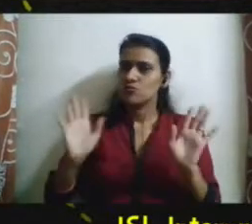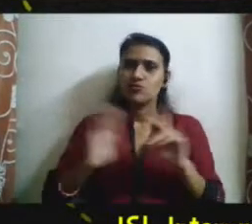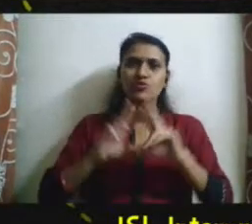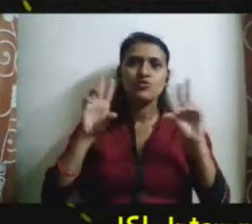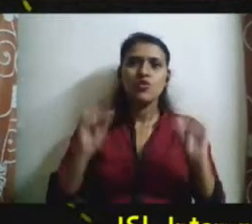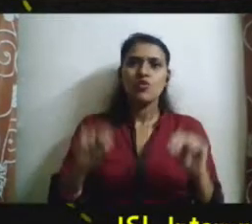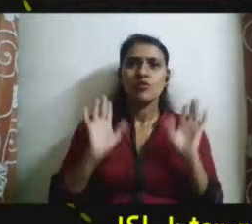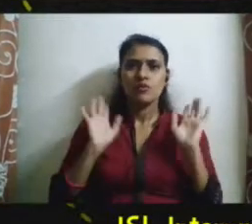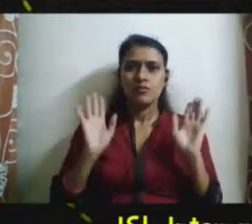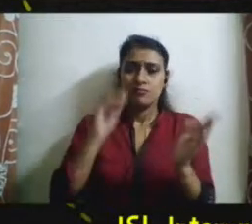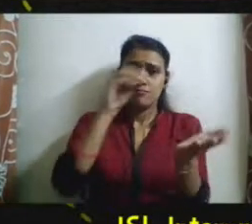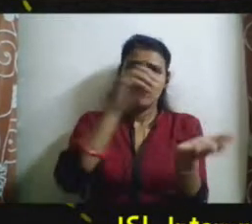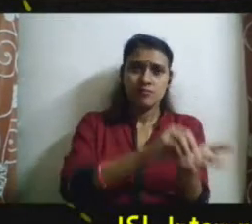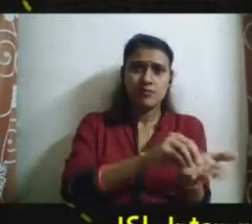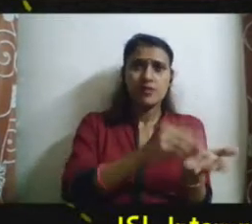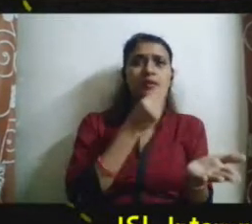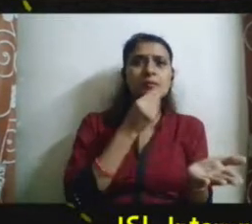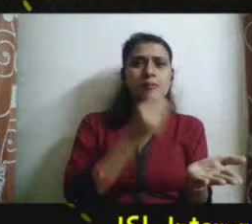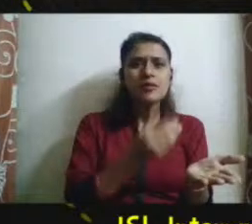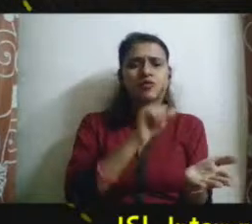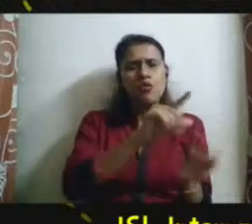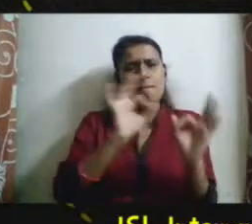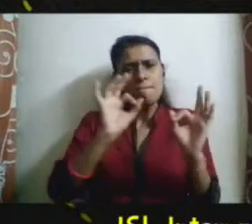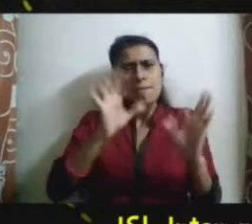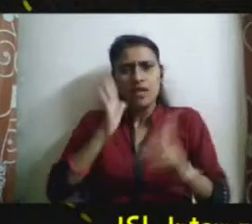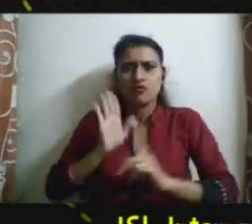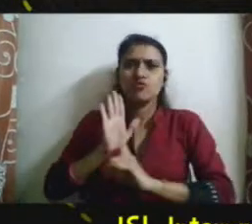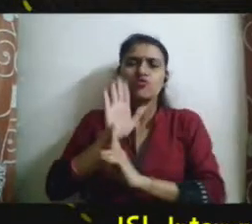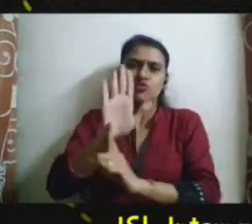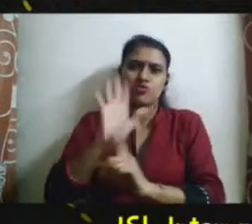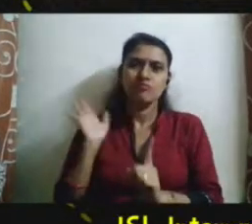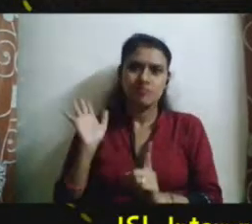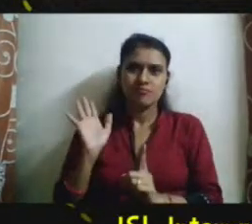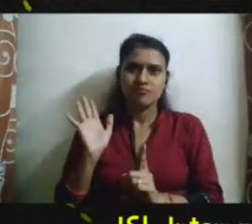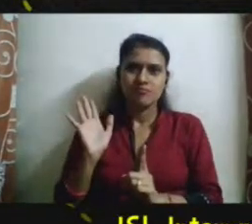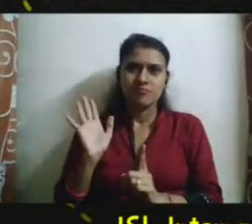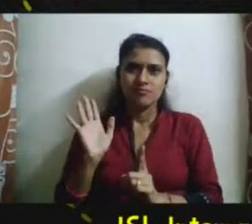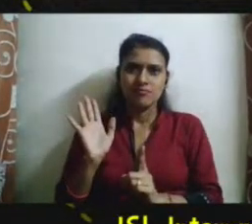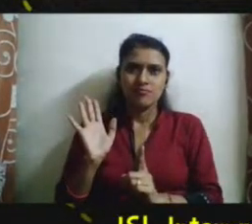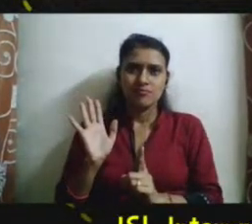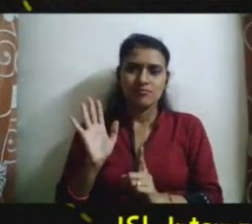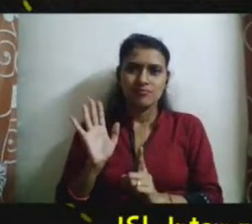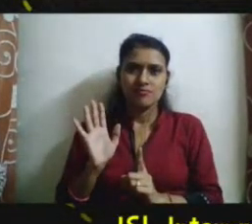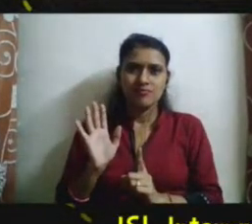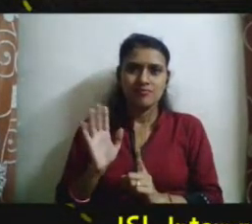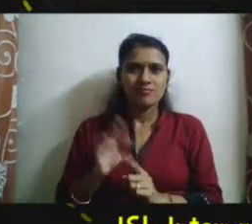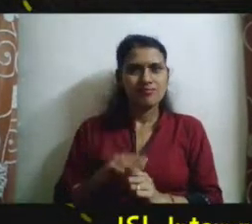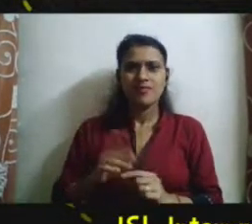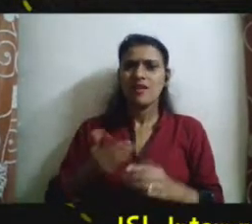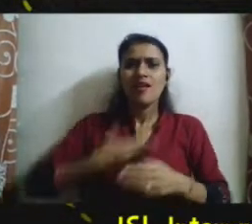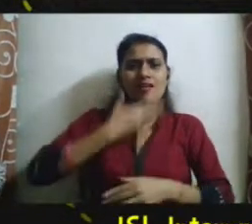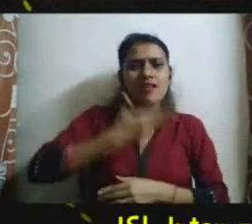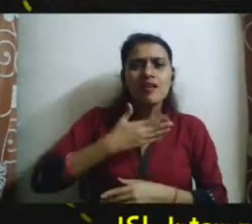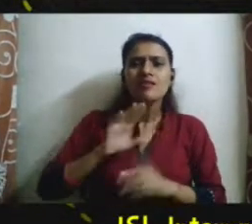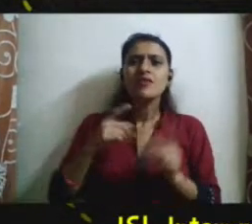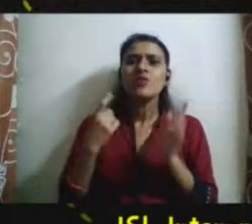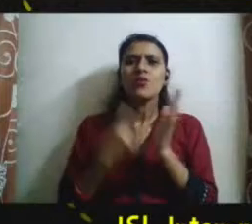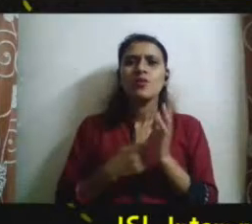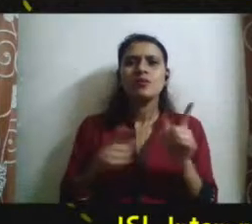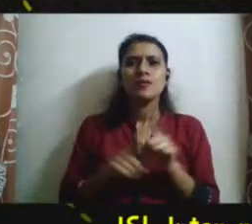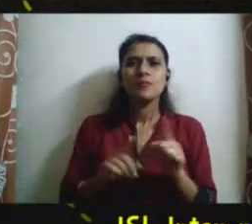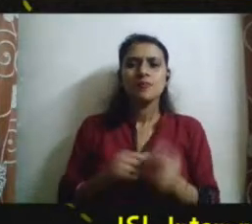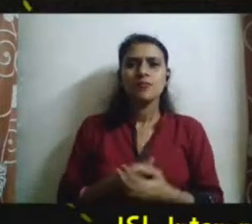please give your best. And as often happens with artists, they do what they want. He arrived, it